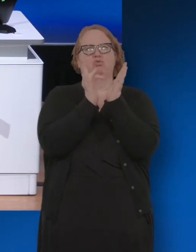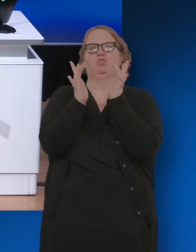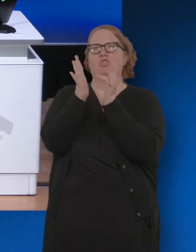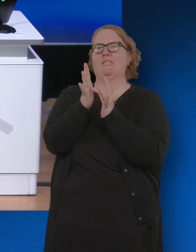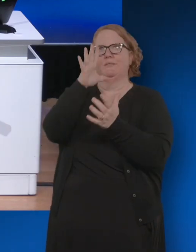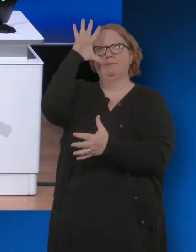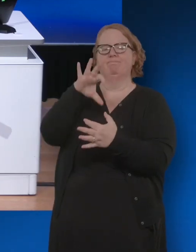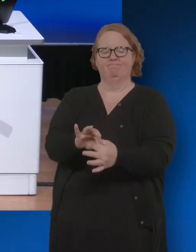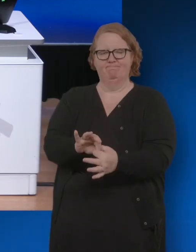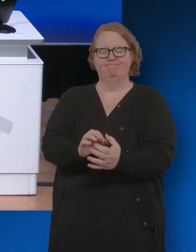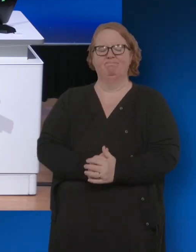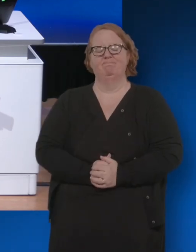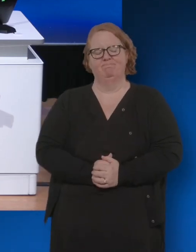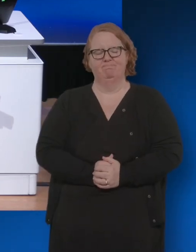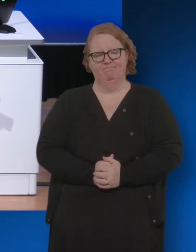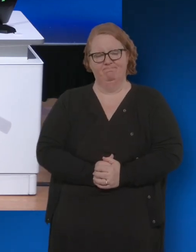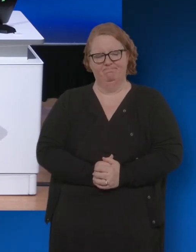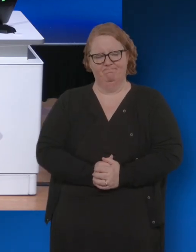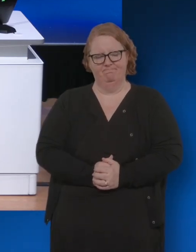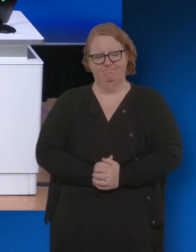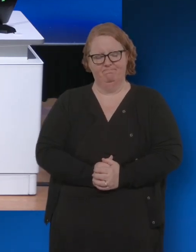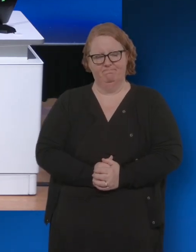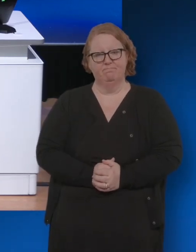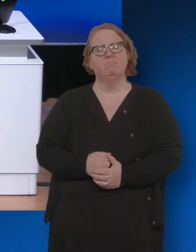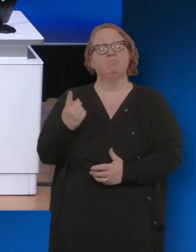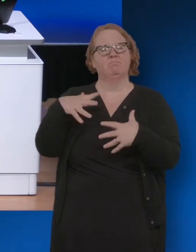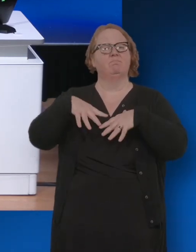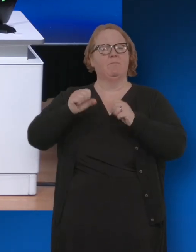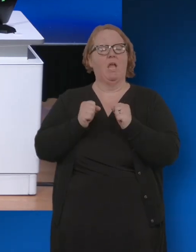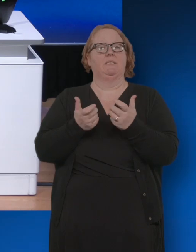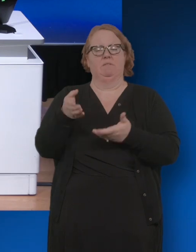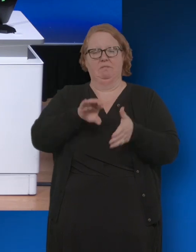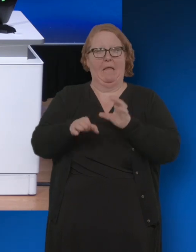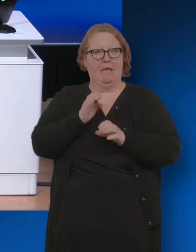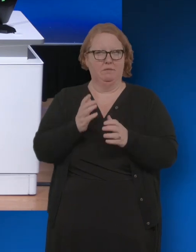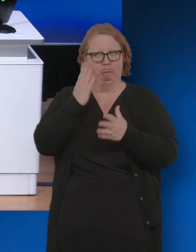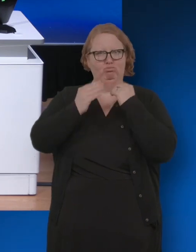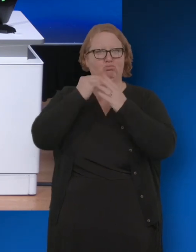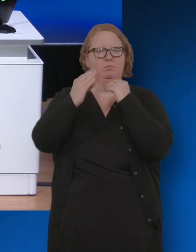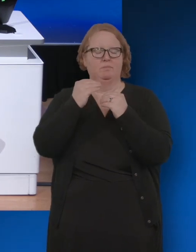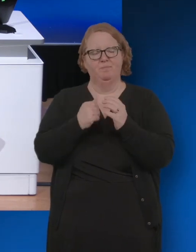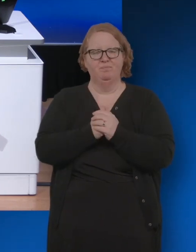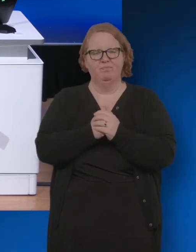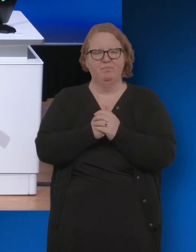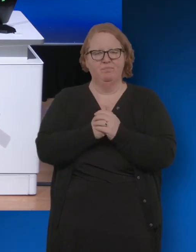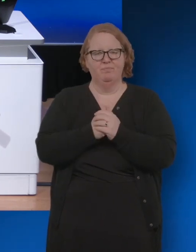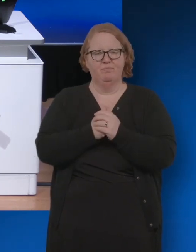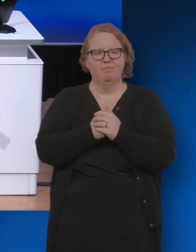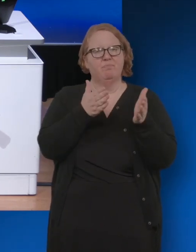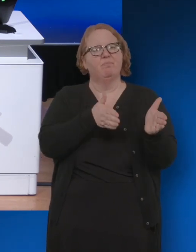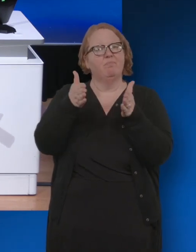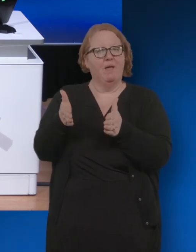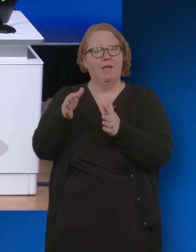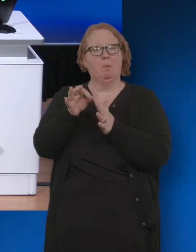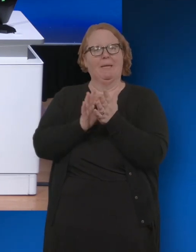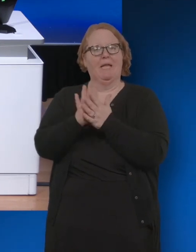stayed interested in science, as is evident from what she's doing tonight for us. She carried on to do